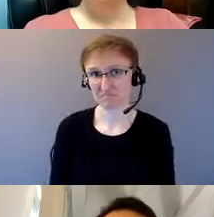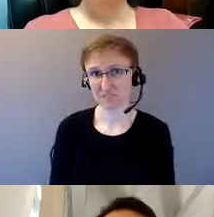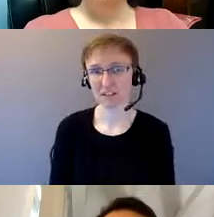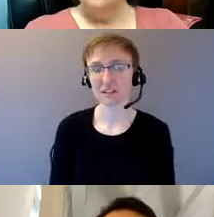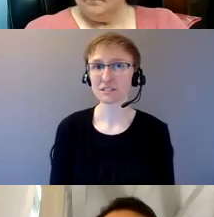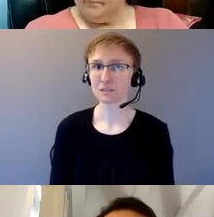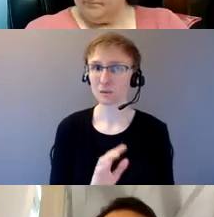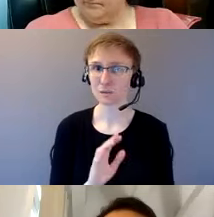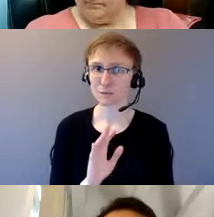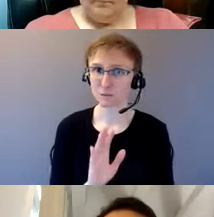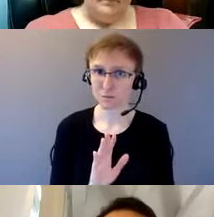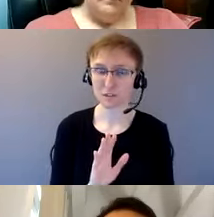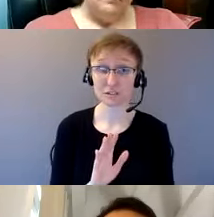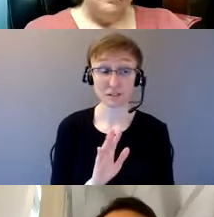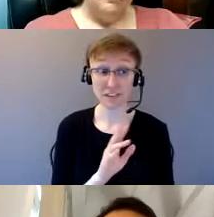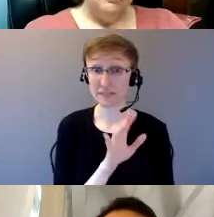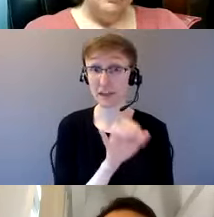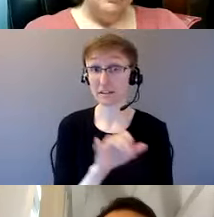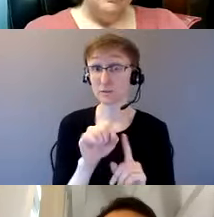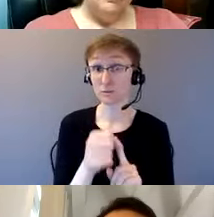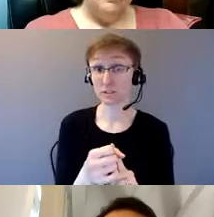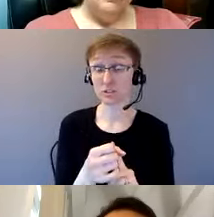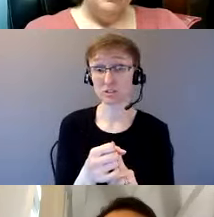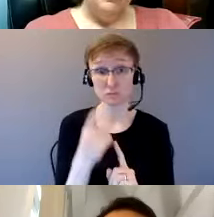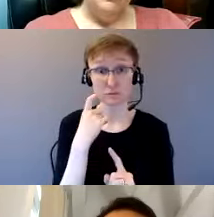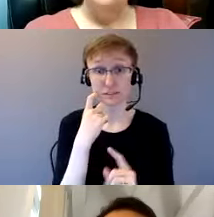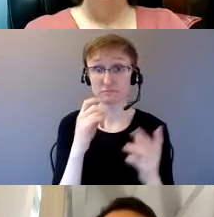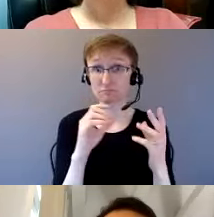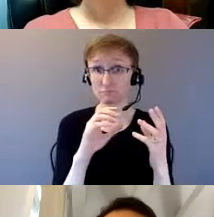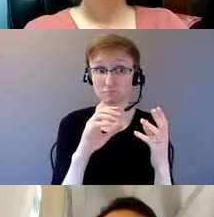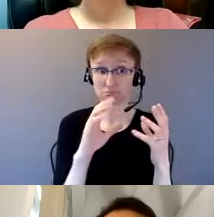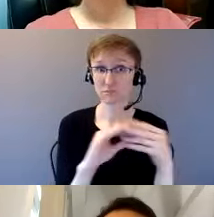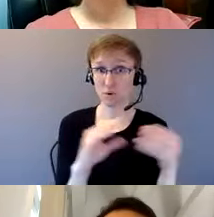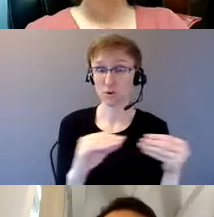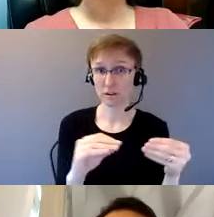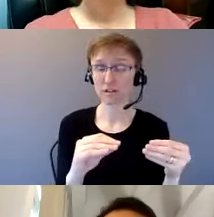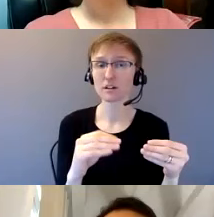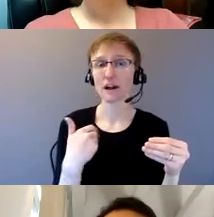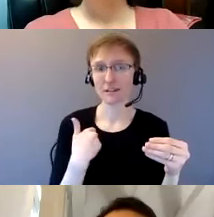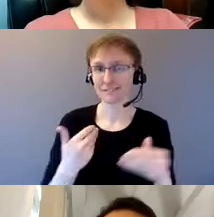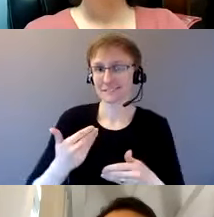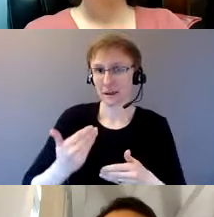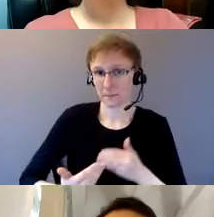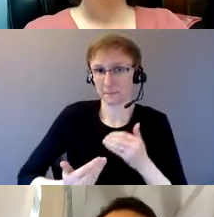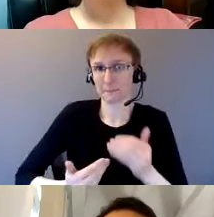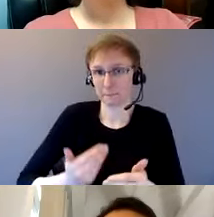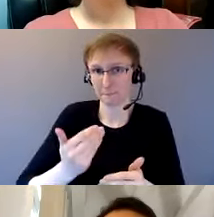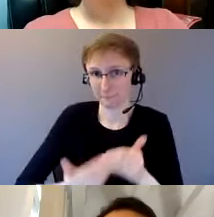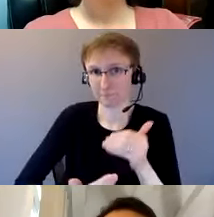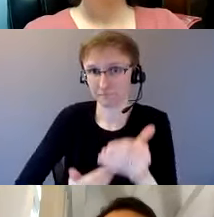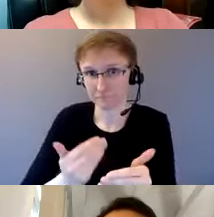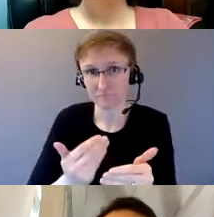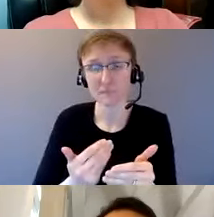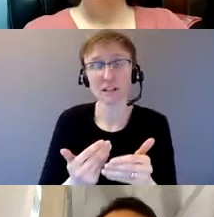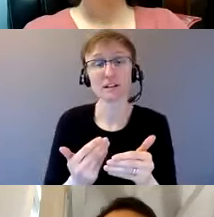Presumably knowing this type of case, you know, often the going through all the steps in the process, yes, oftentimes the person might be